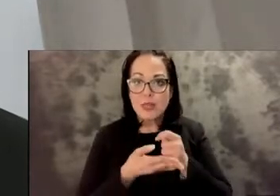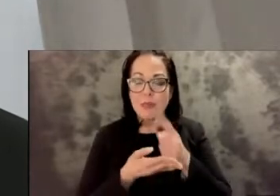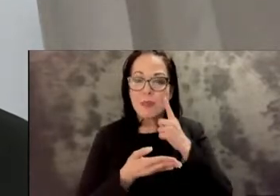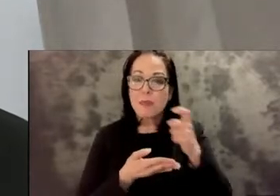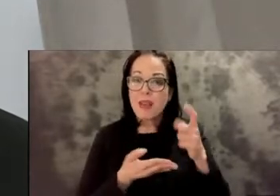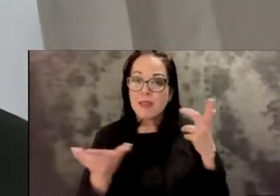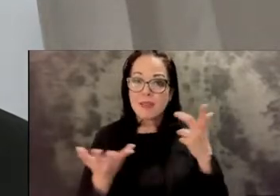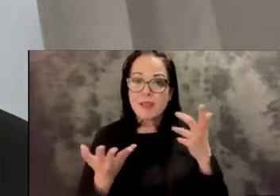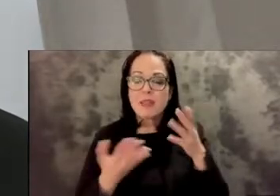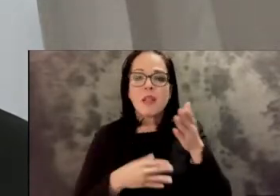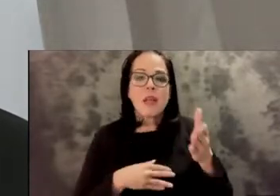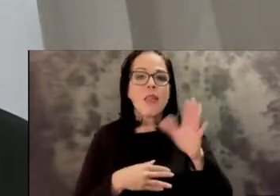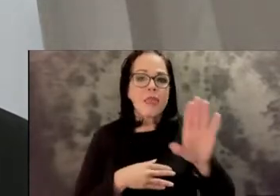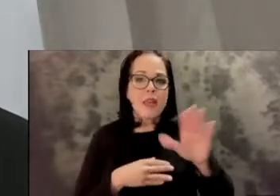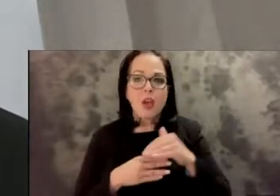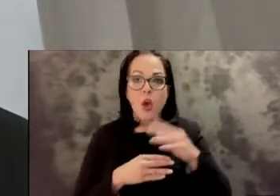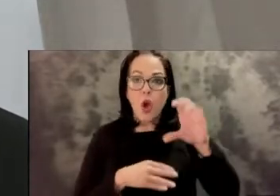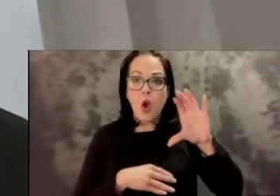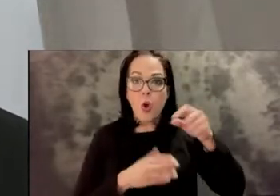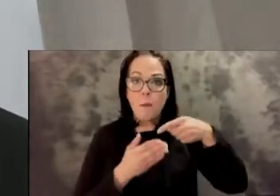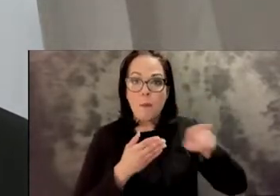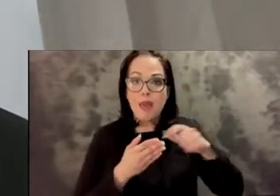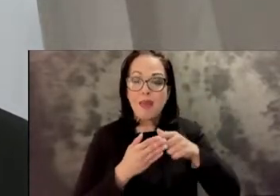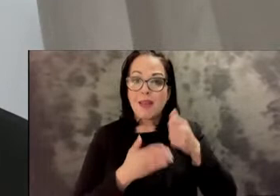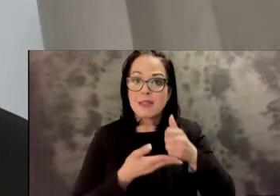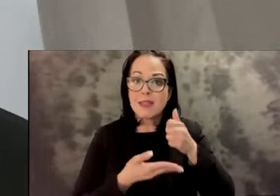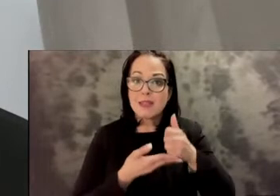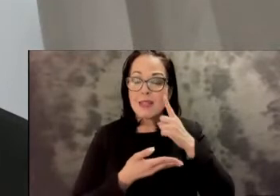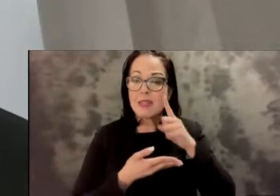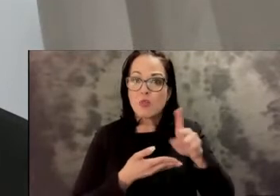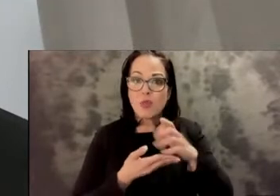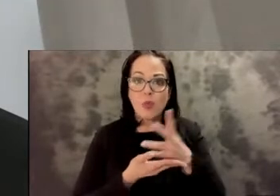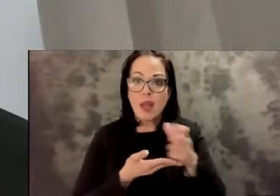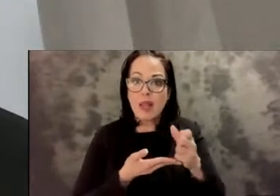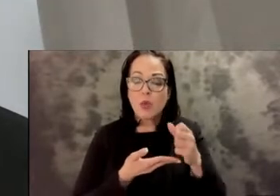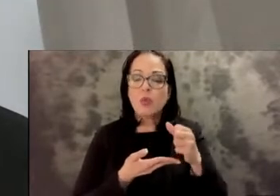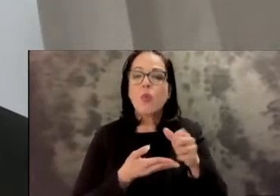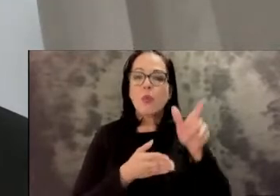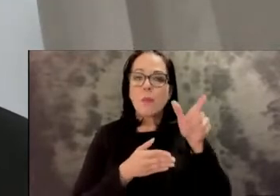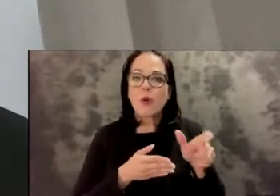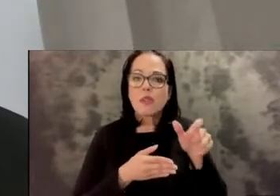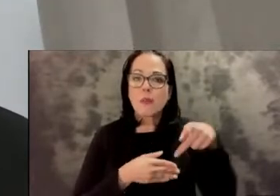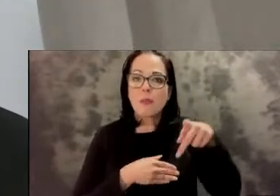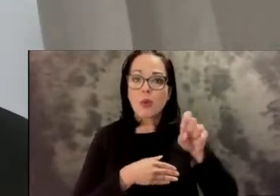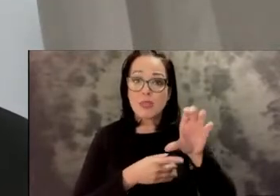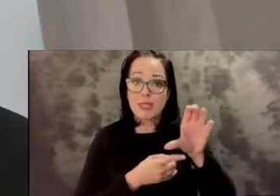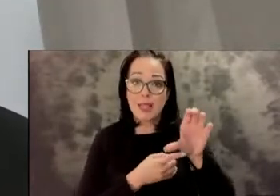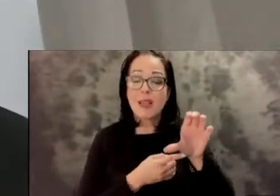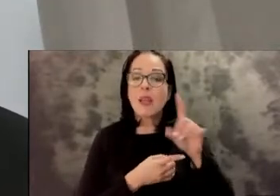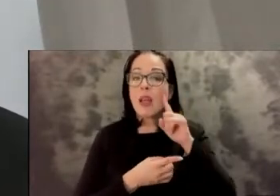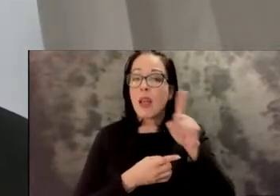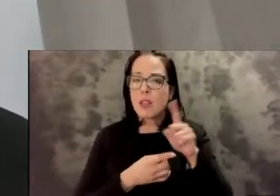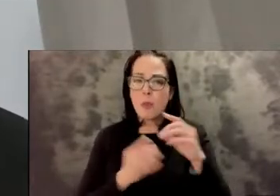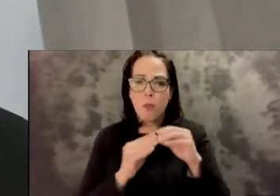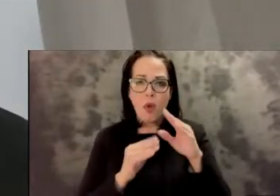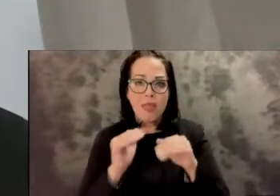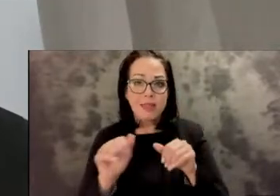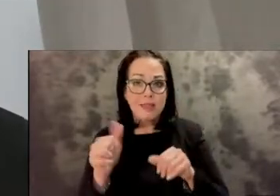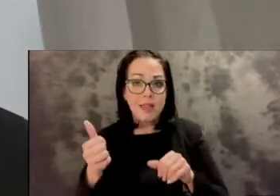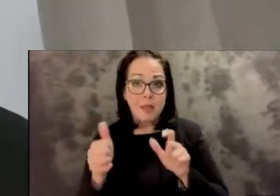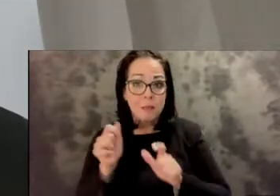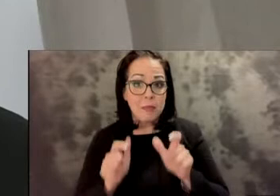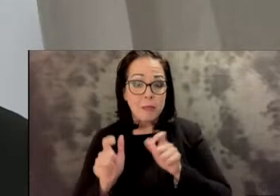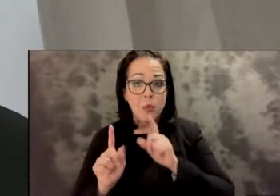their copay assistance ran out was a person of color. And more than 10 respondents